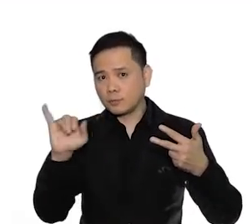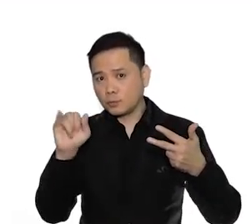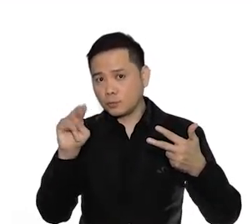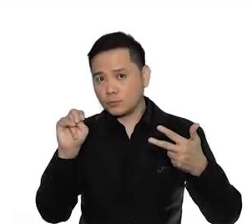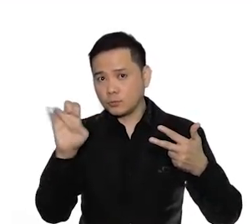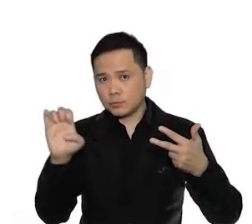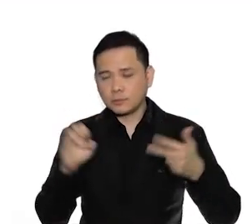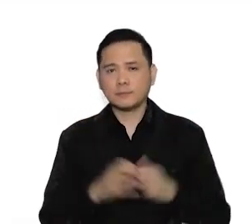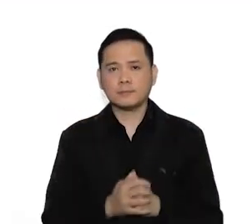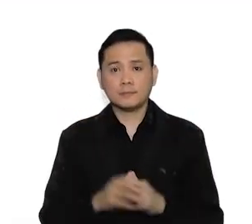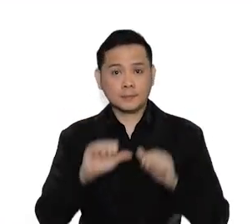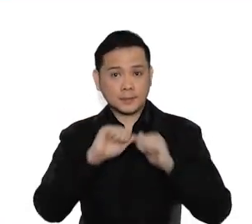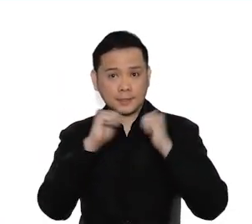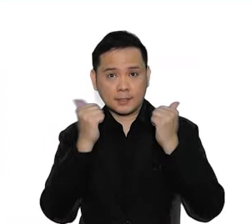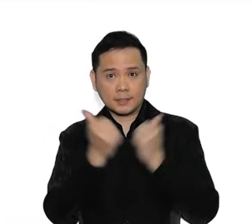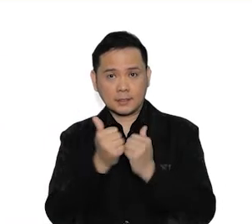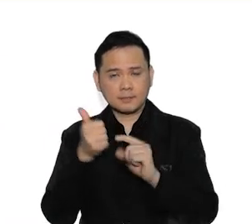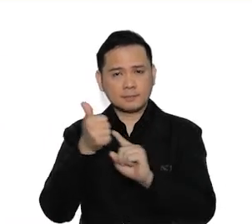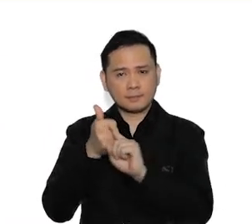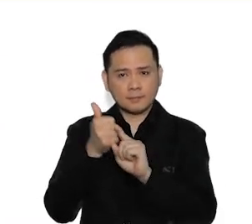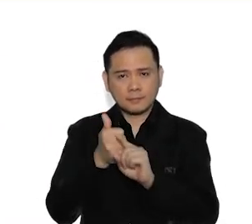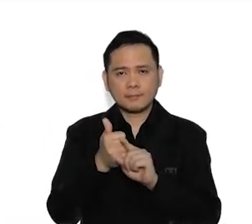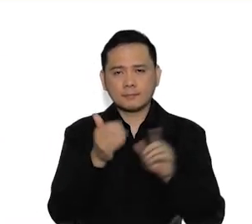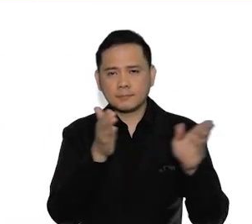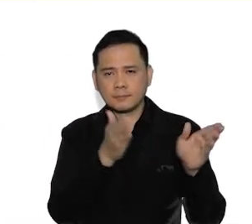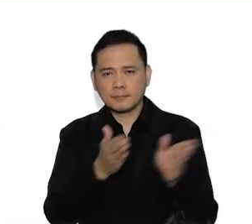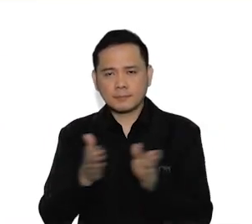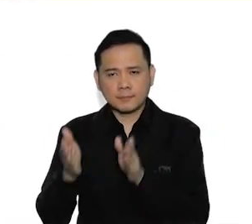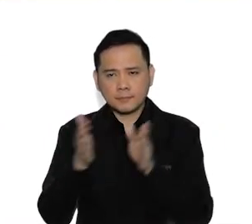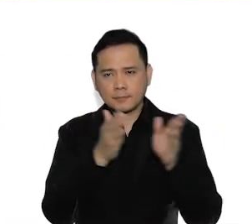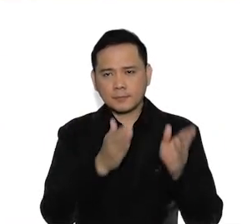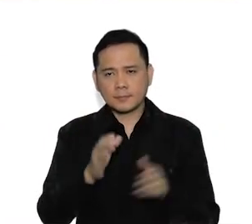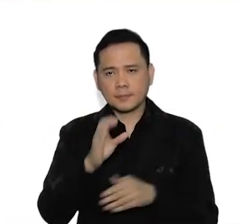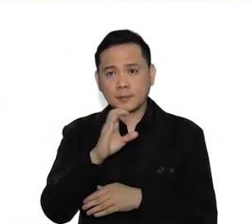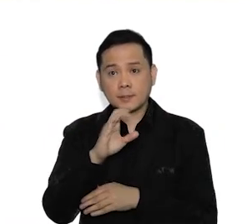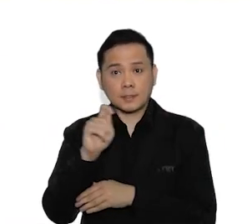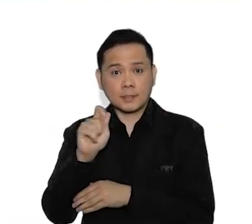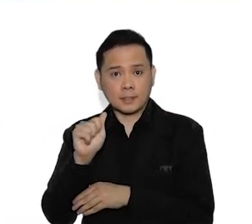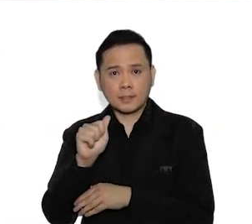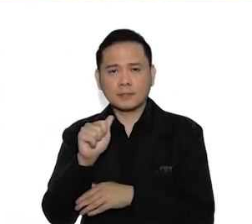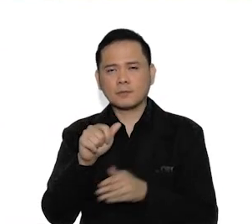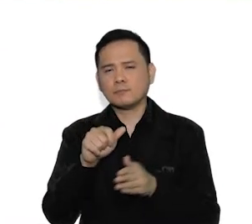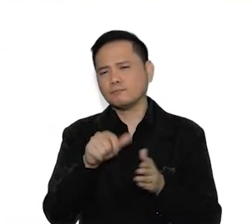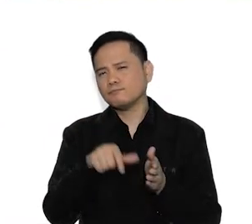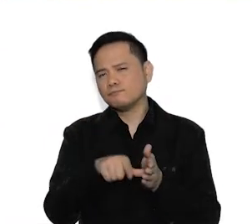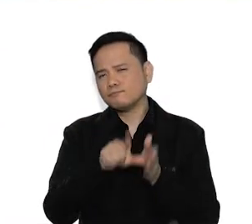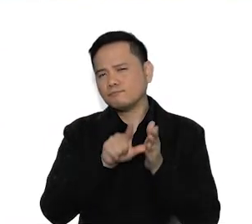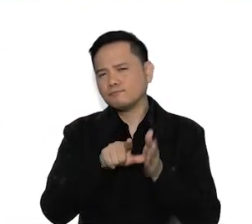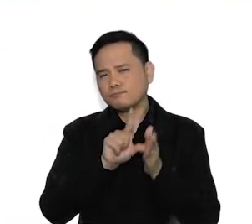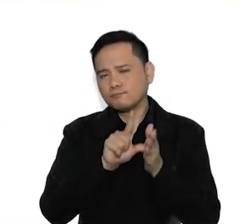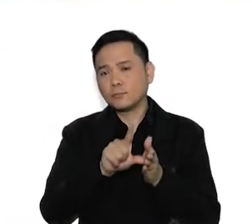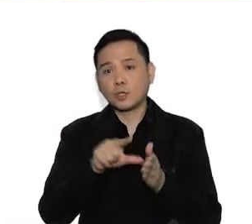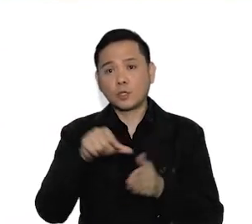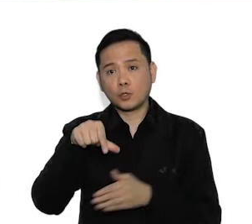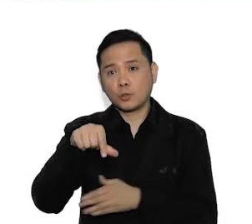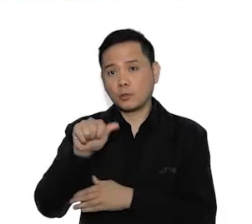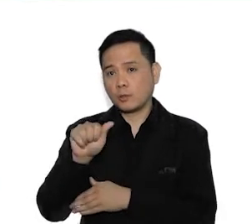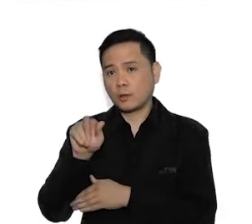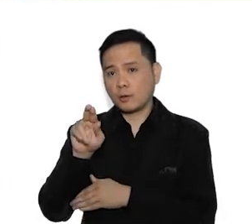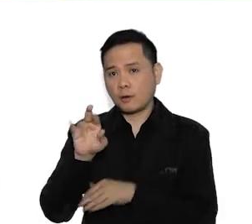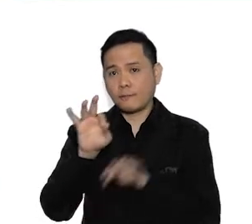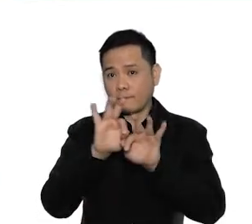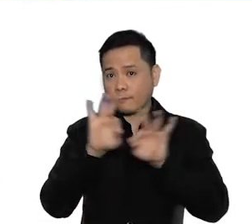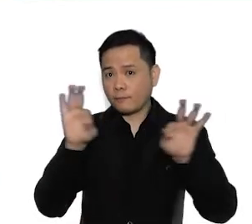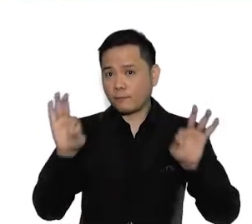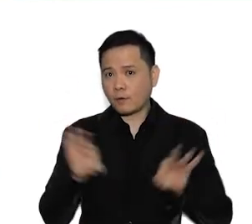June, agencies prepare the CCET Quality Assurance and Review, or QAR form,